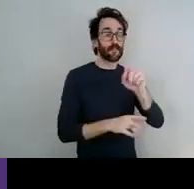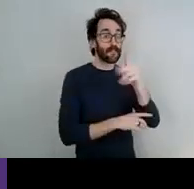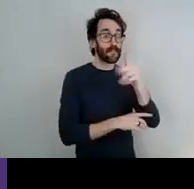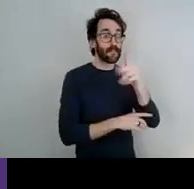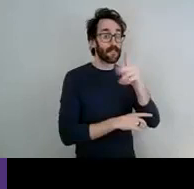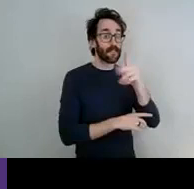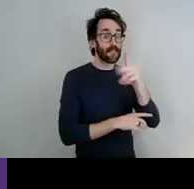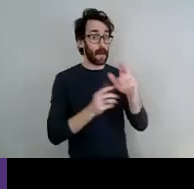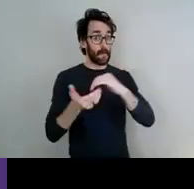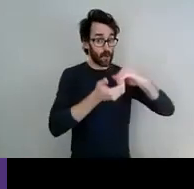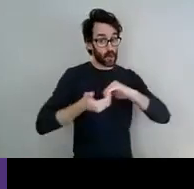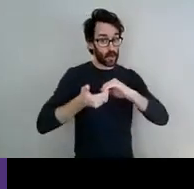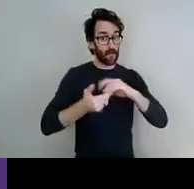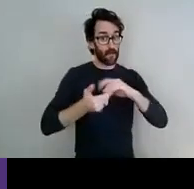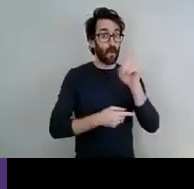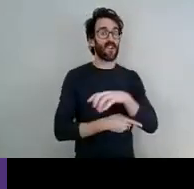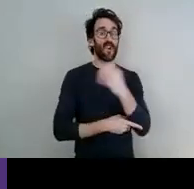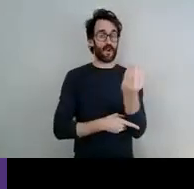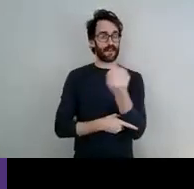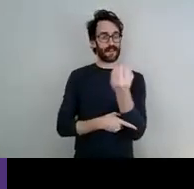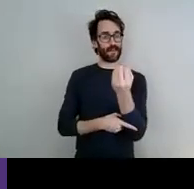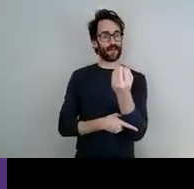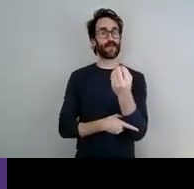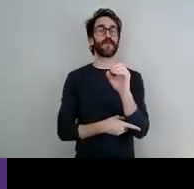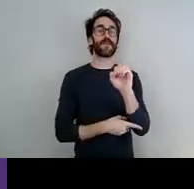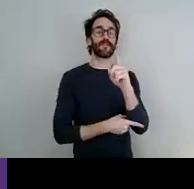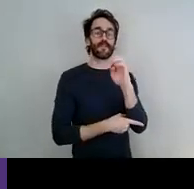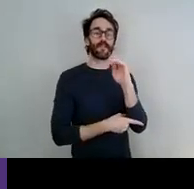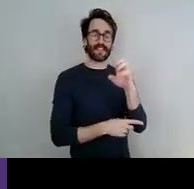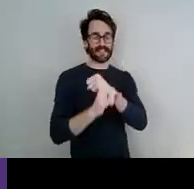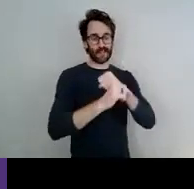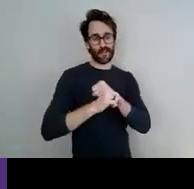Commission. And Chris has worked,